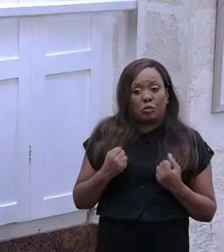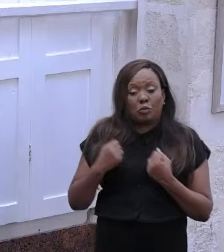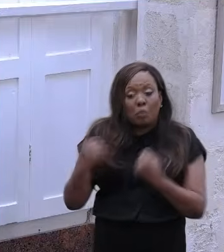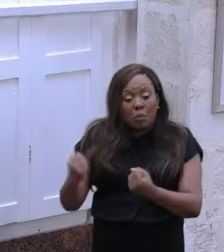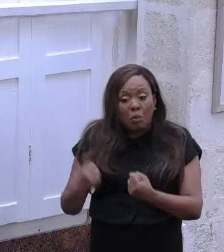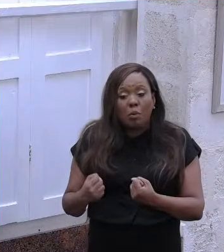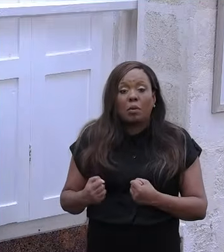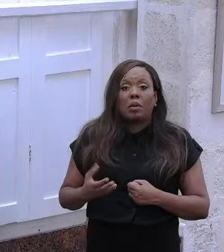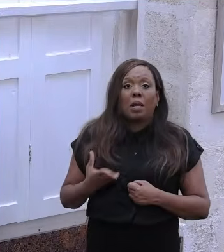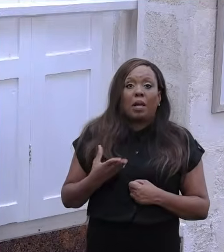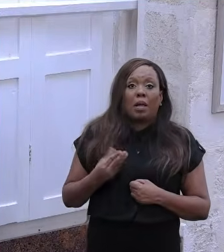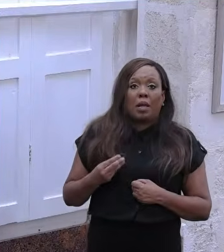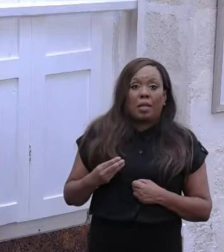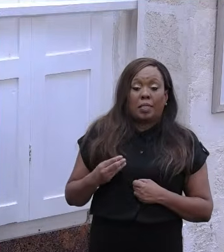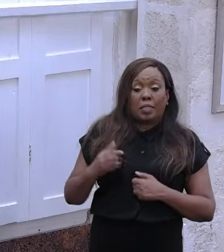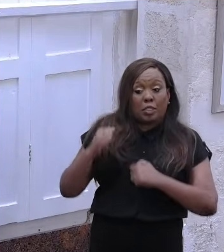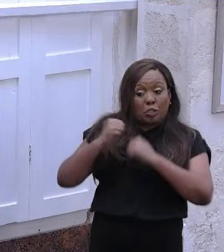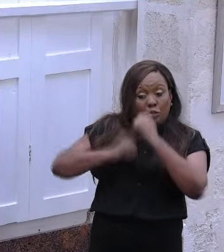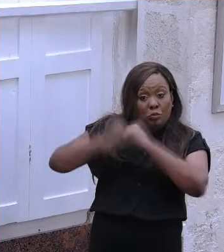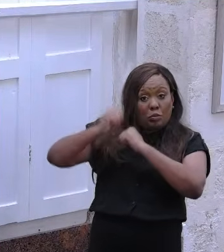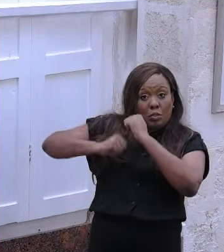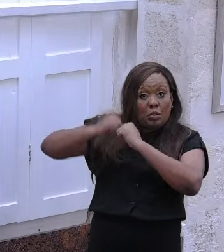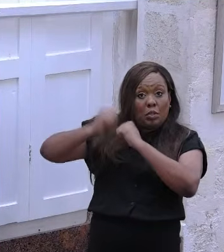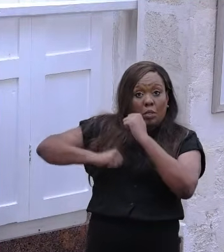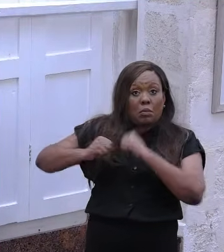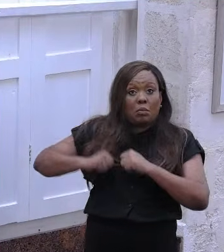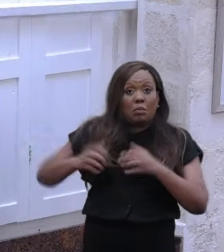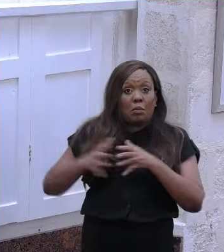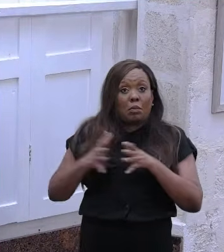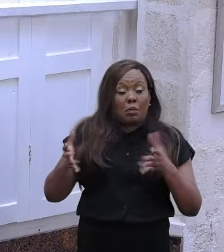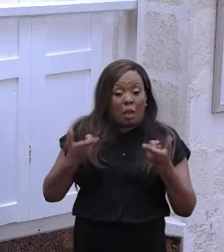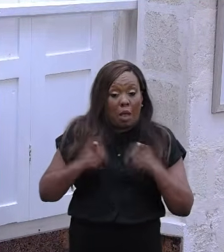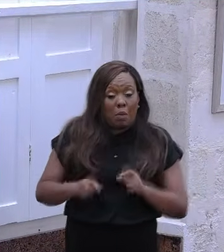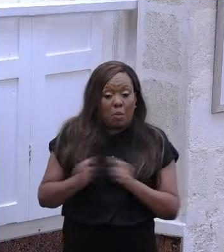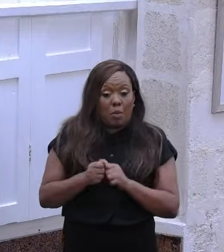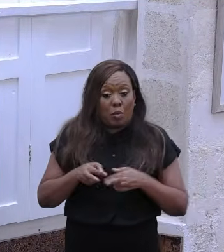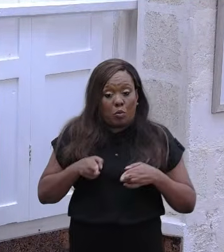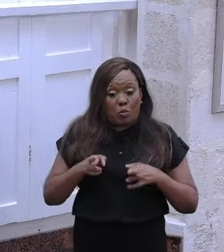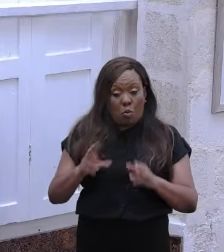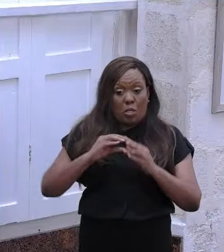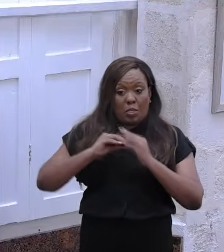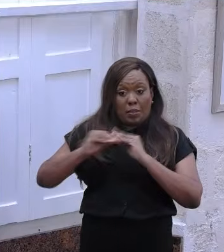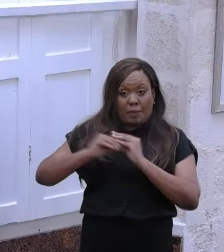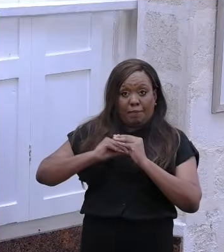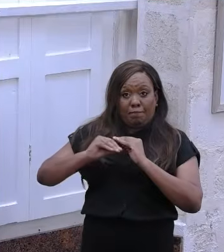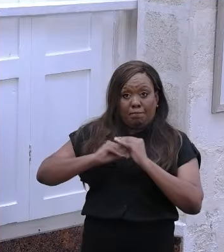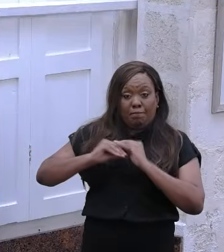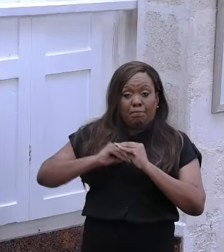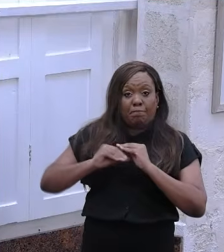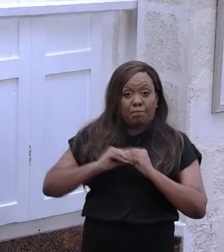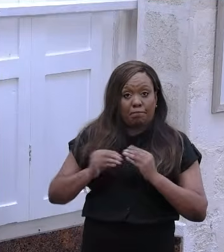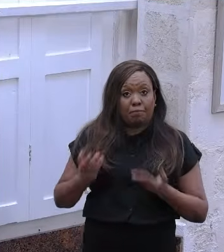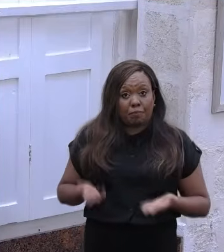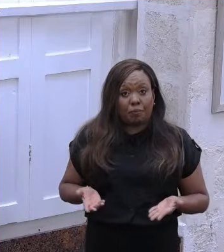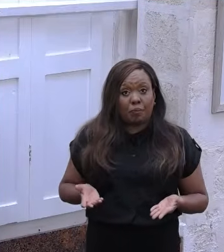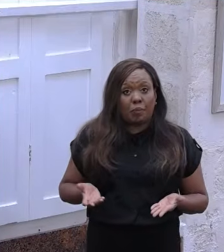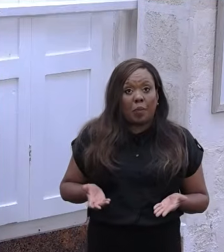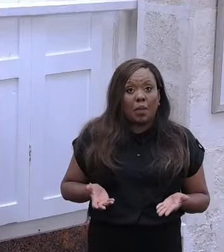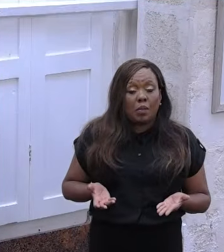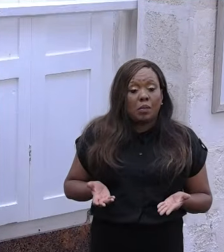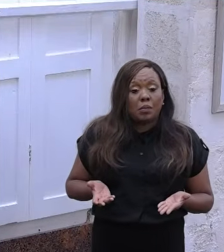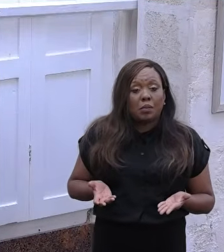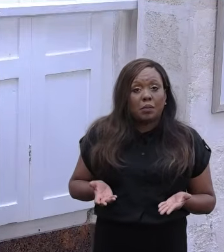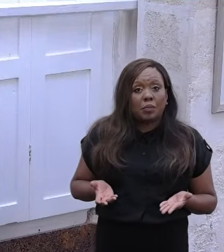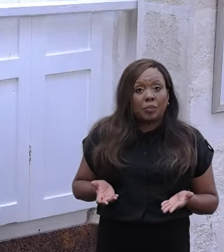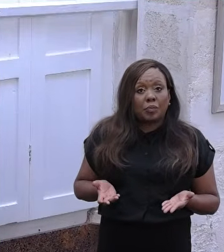breath, also a lot has been done to improve the road infrastructure. So the means by which persons get to